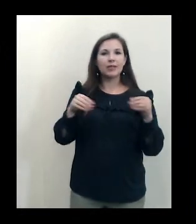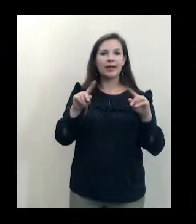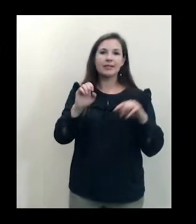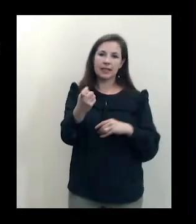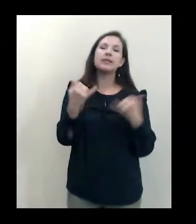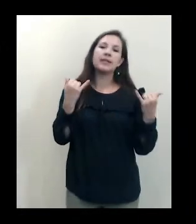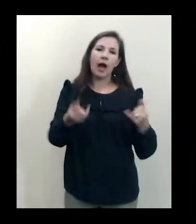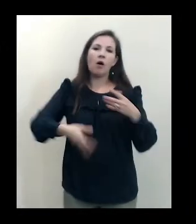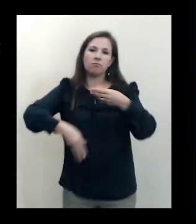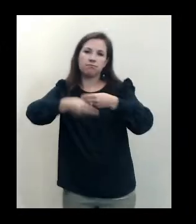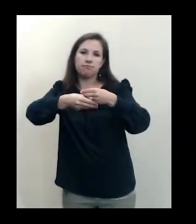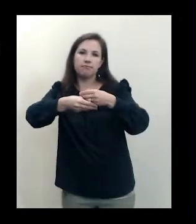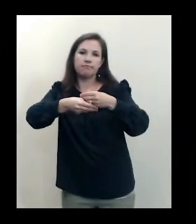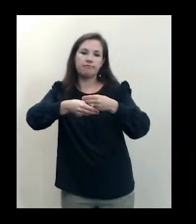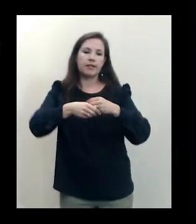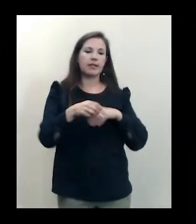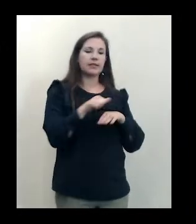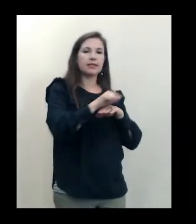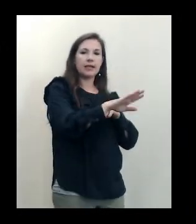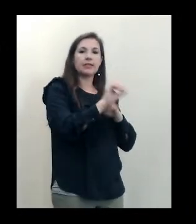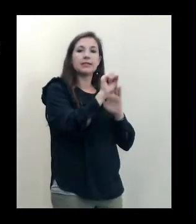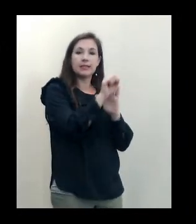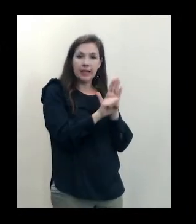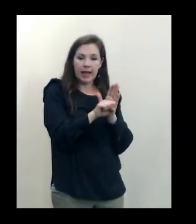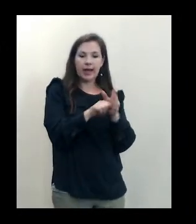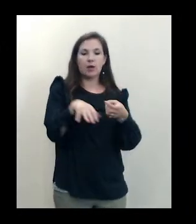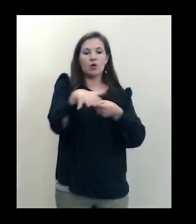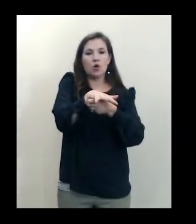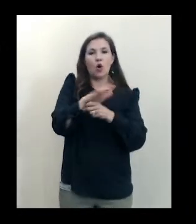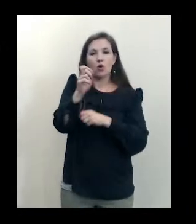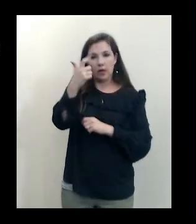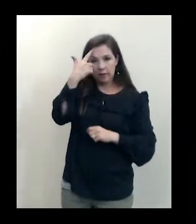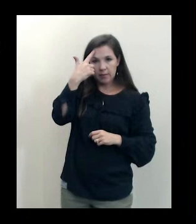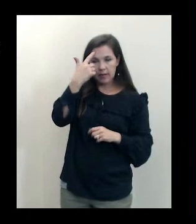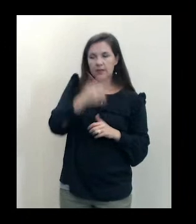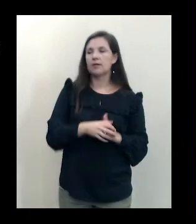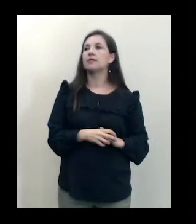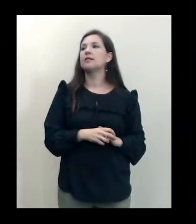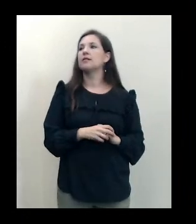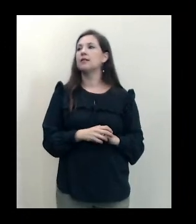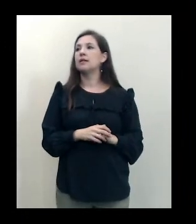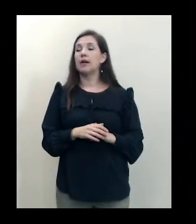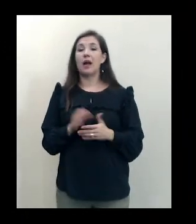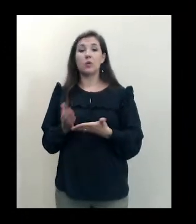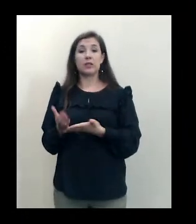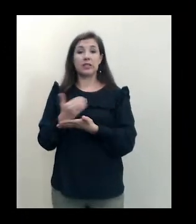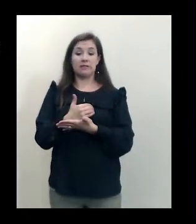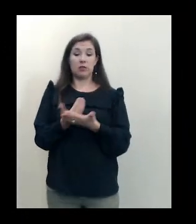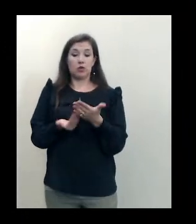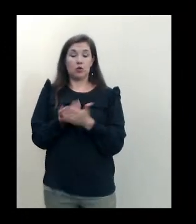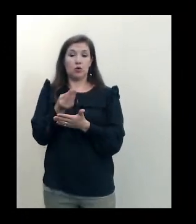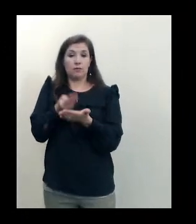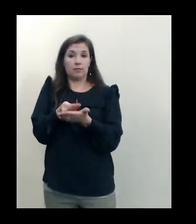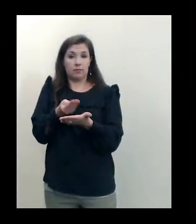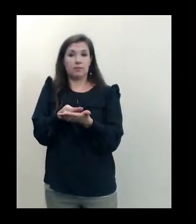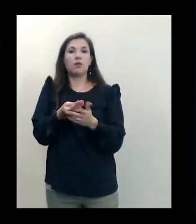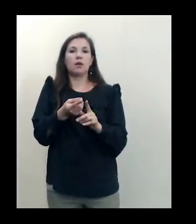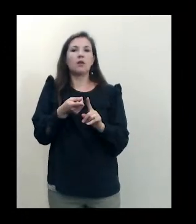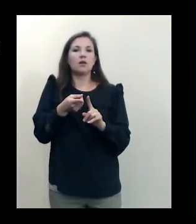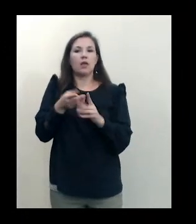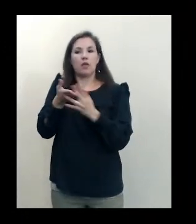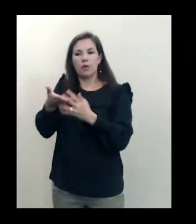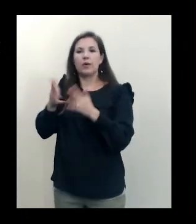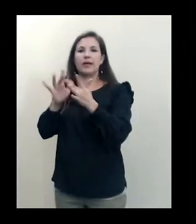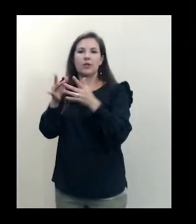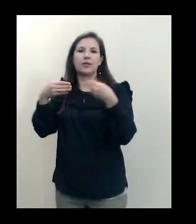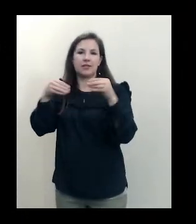sales tax. It goes to the state, goes to the local government, and we're receiving a good portion of our new revenue is associated with internet sales